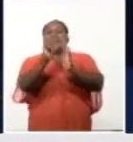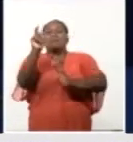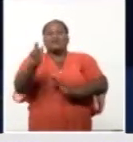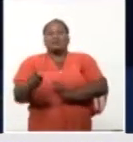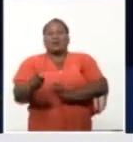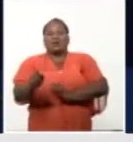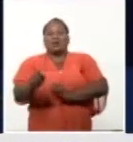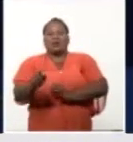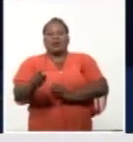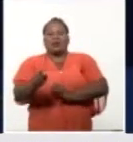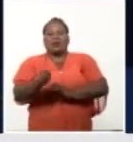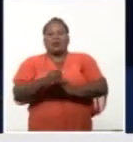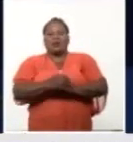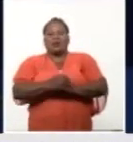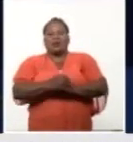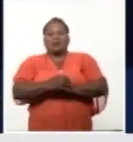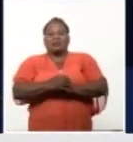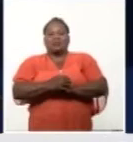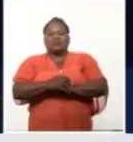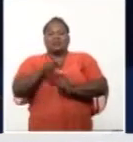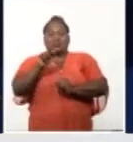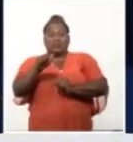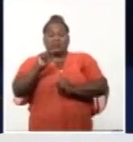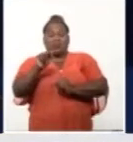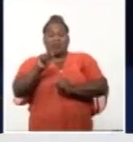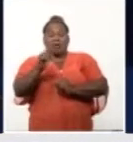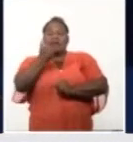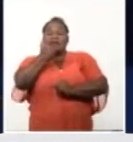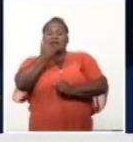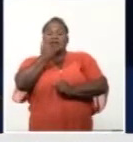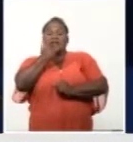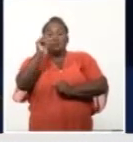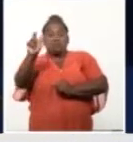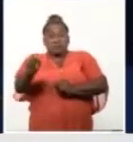9.55% per 100,000 inhabitants.